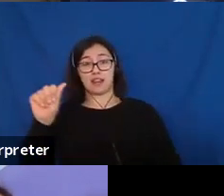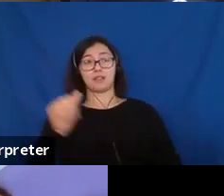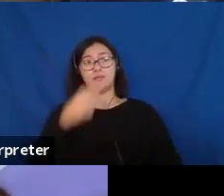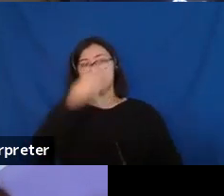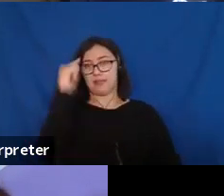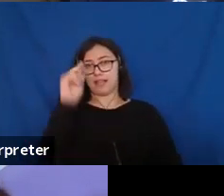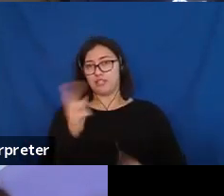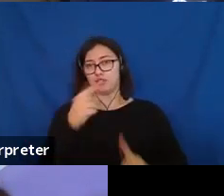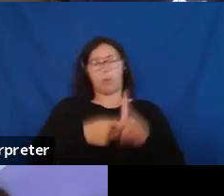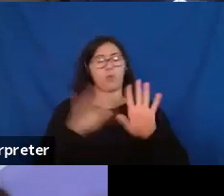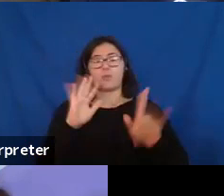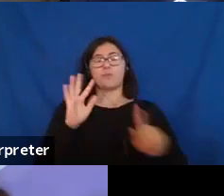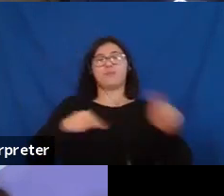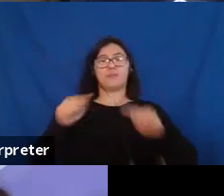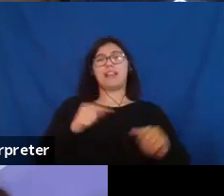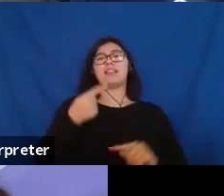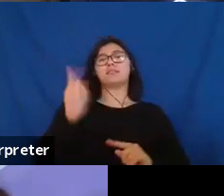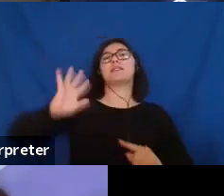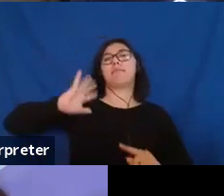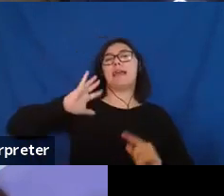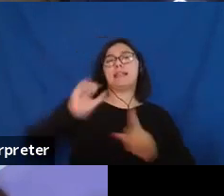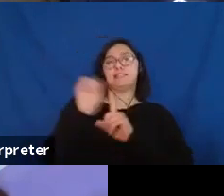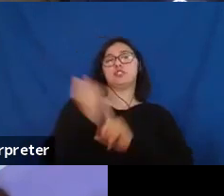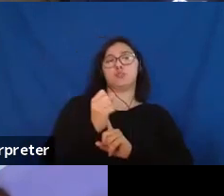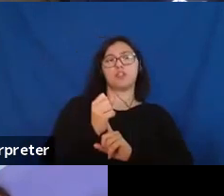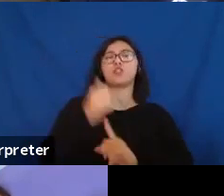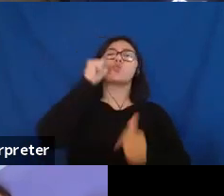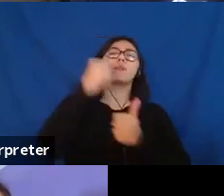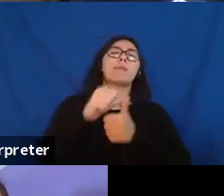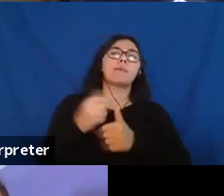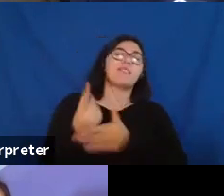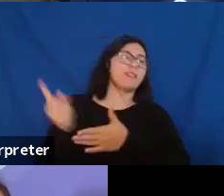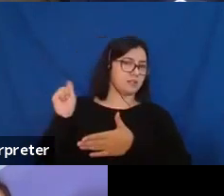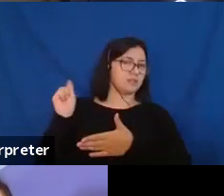wasn't the Black History Month. This was the previous scenario that we did. Remember, we did last